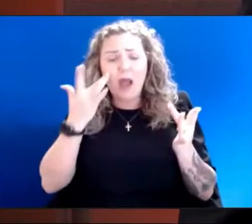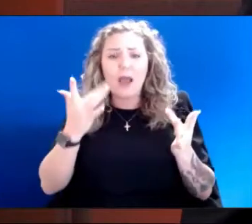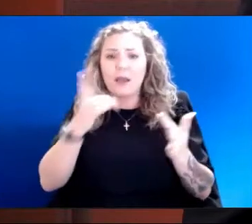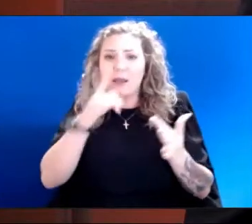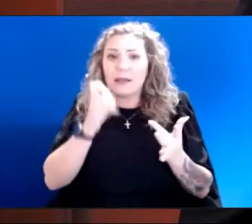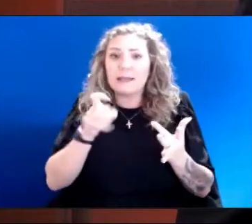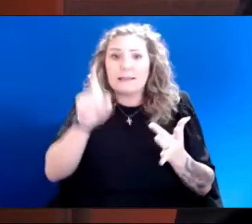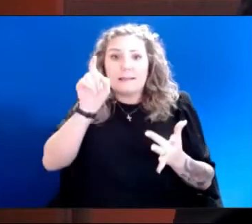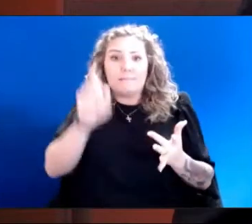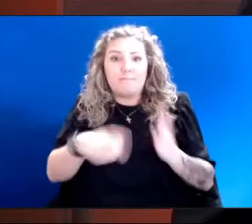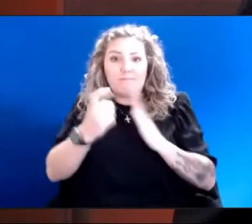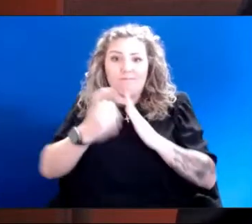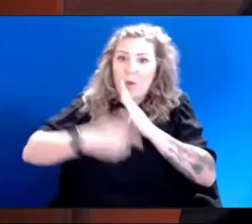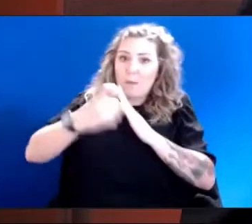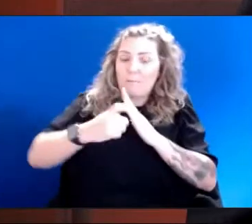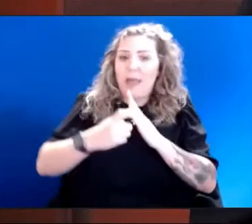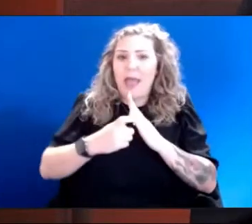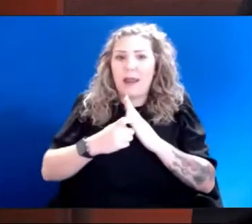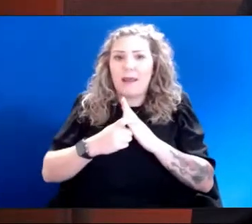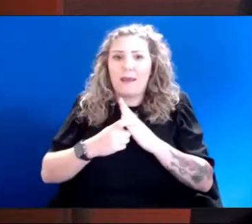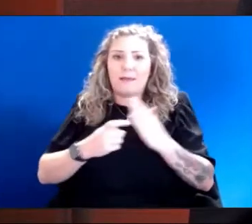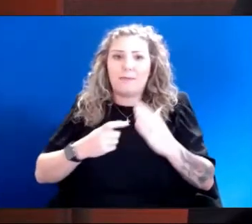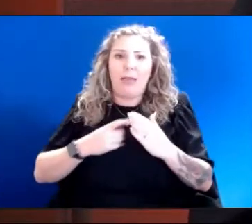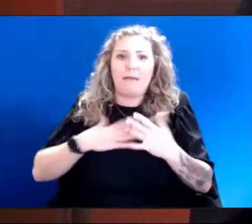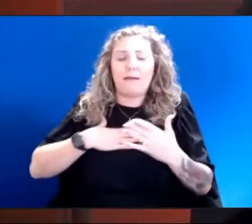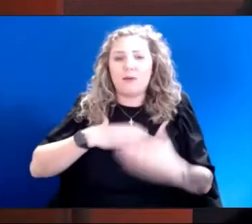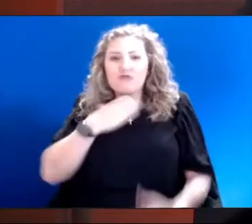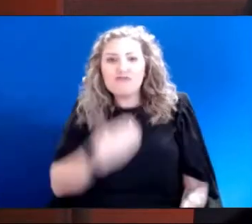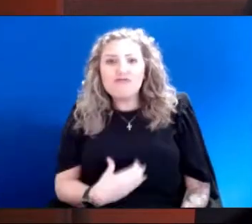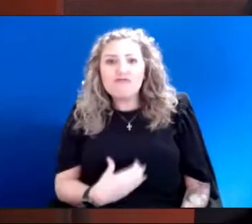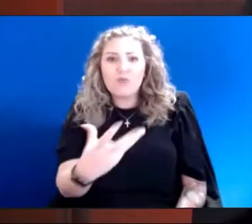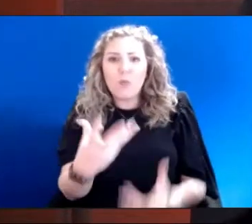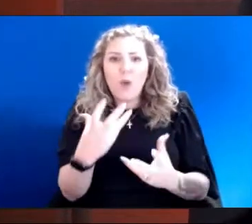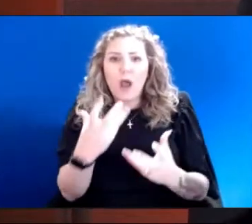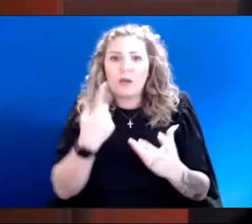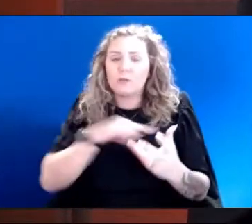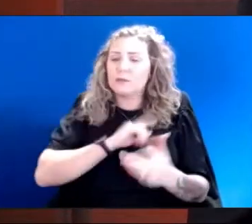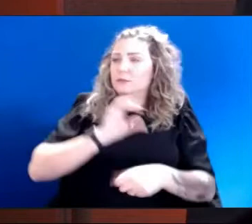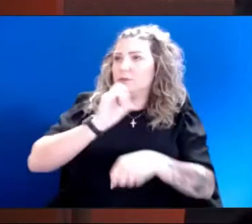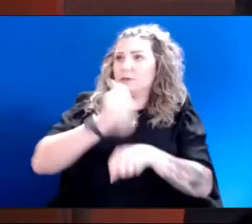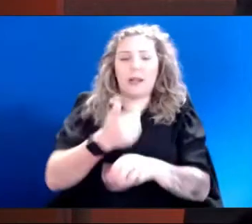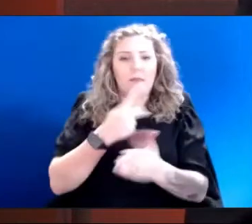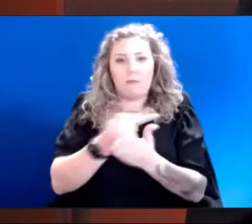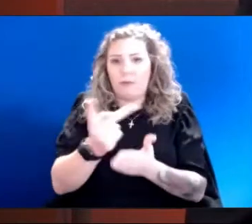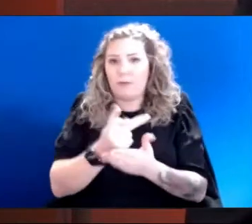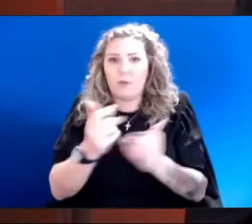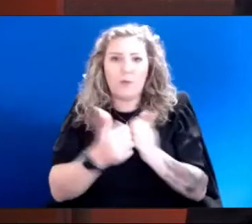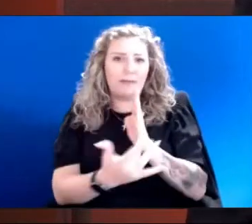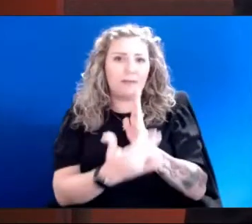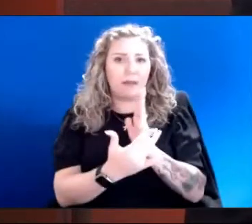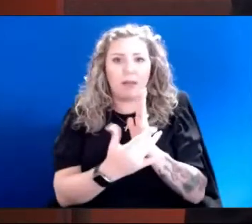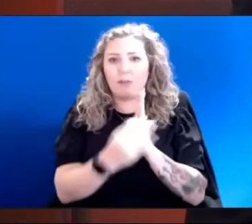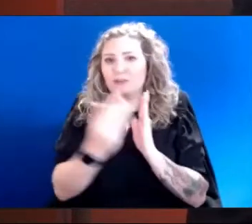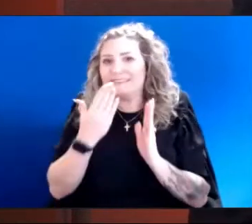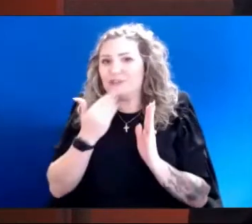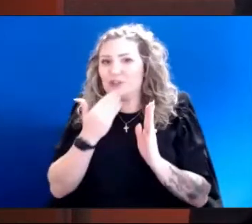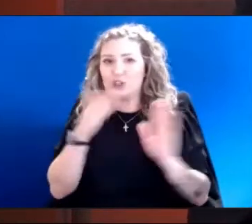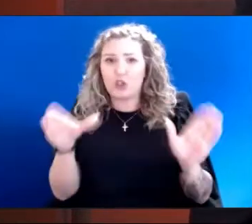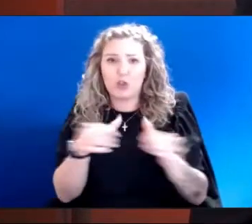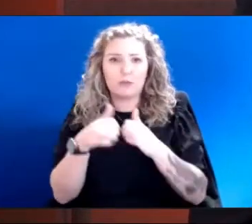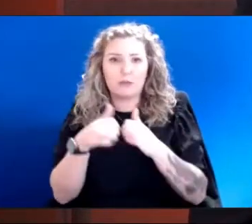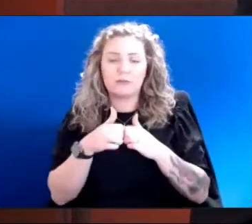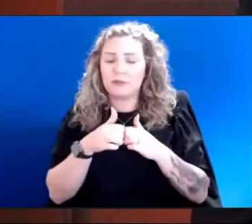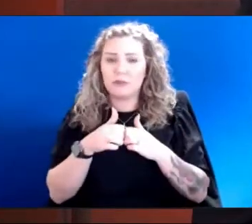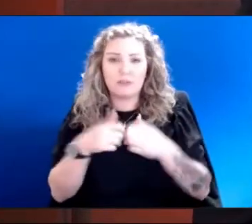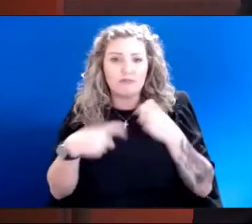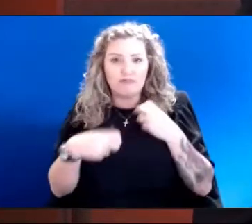with screens and different things. Right. I mean, we're setting our kids up for failure left and right in terms of technology and sugar. It's a